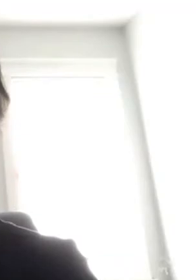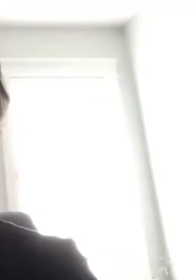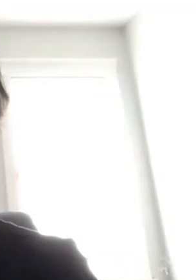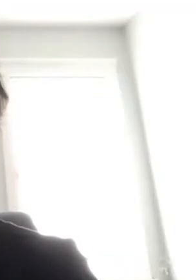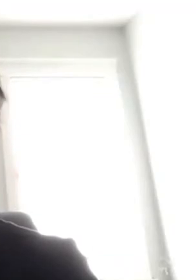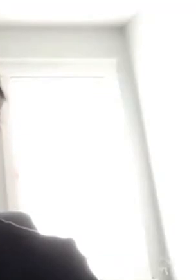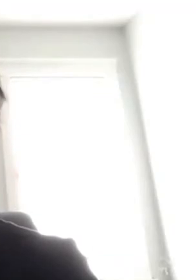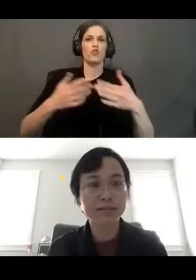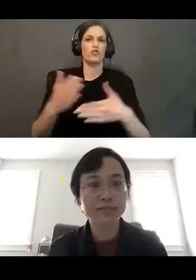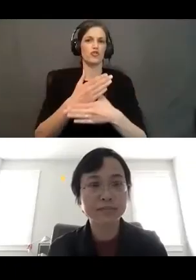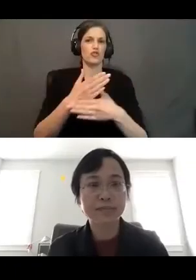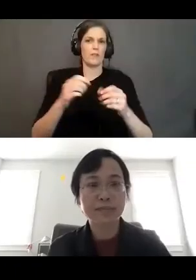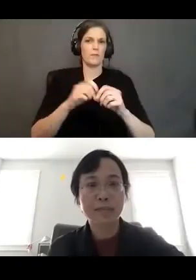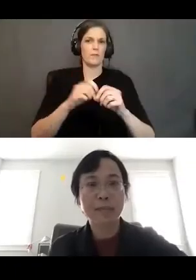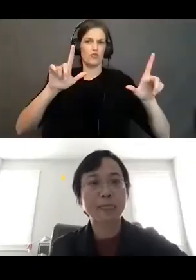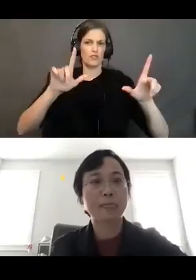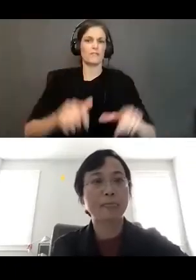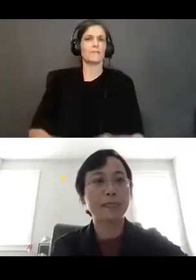my screen.